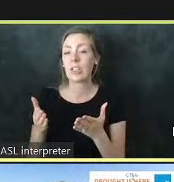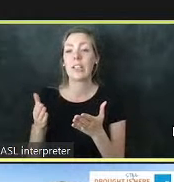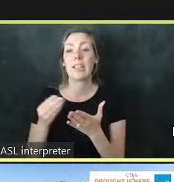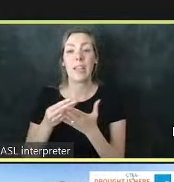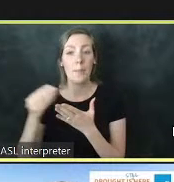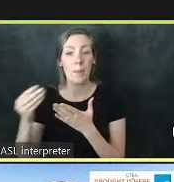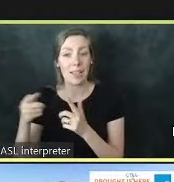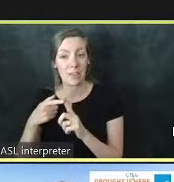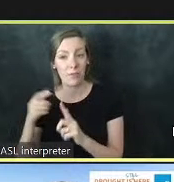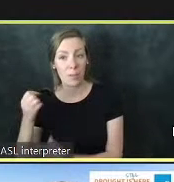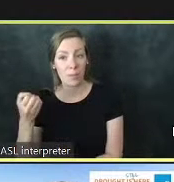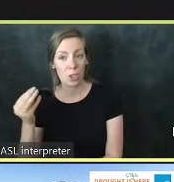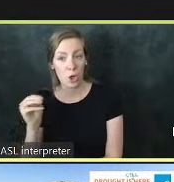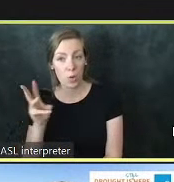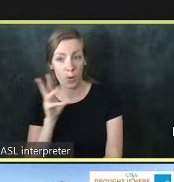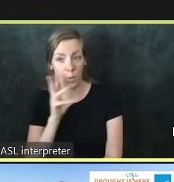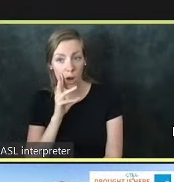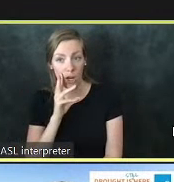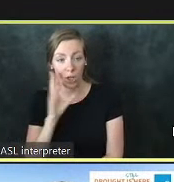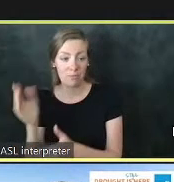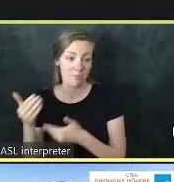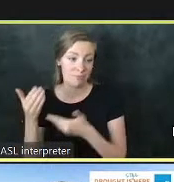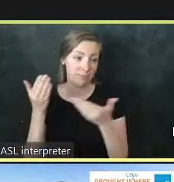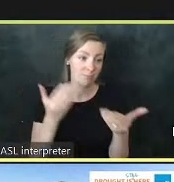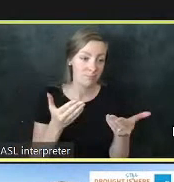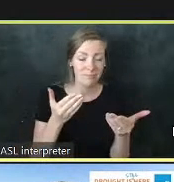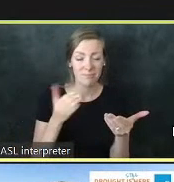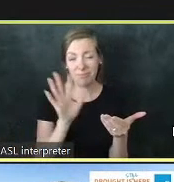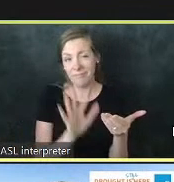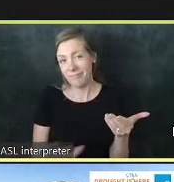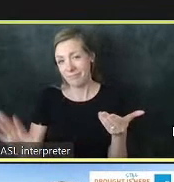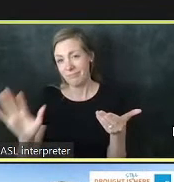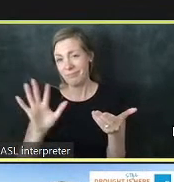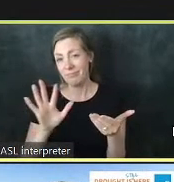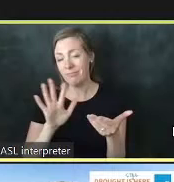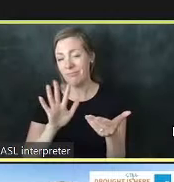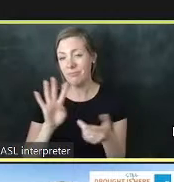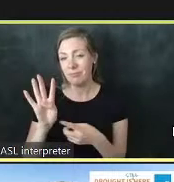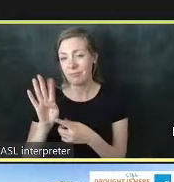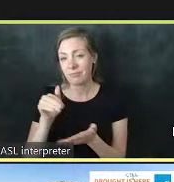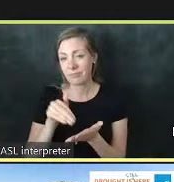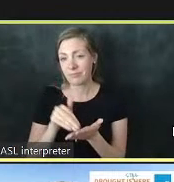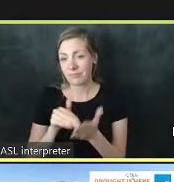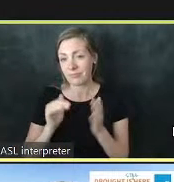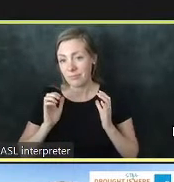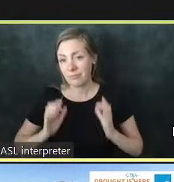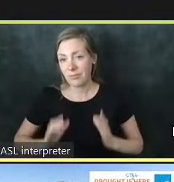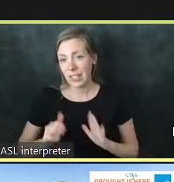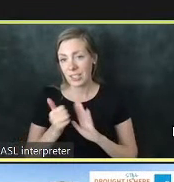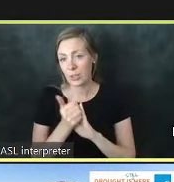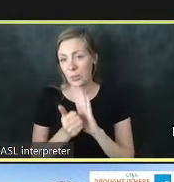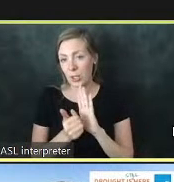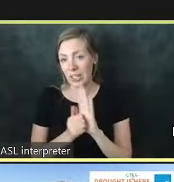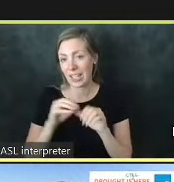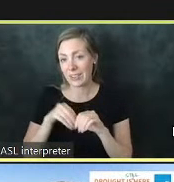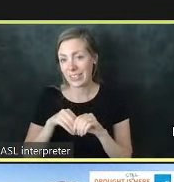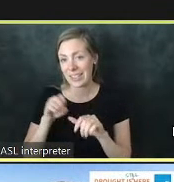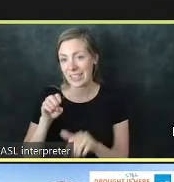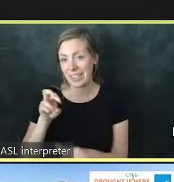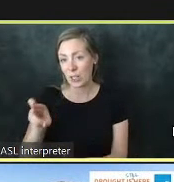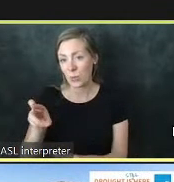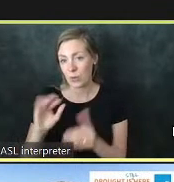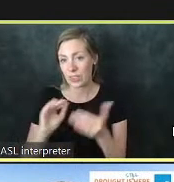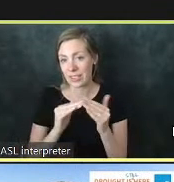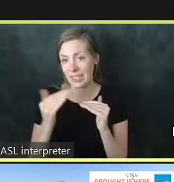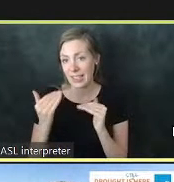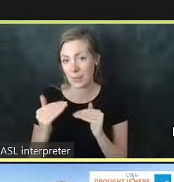compra Water and provides del it agua de to Sonoma, roughly que le provee a 54,000 customer contra accounts in the 4,000 Santa Rosa city clientes en